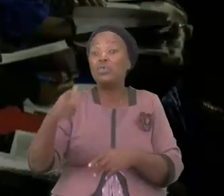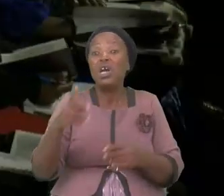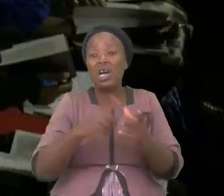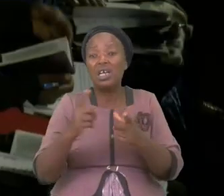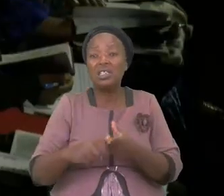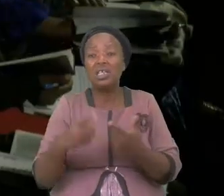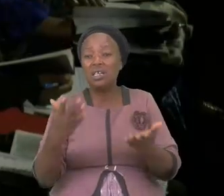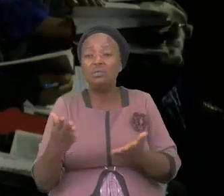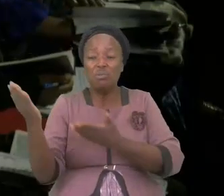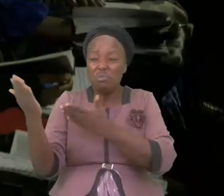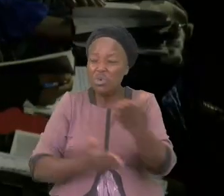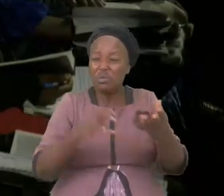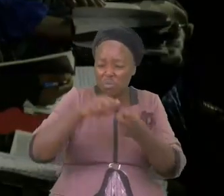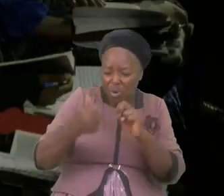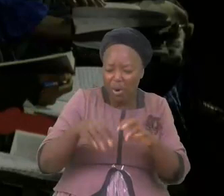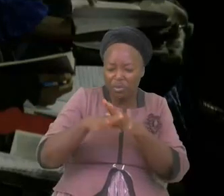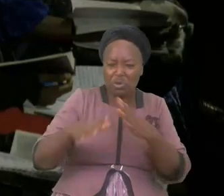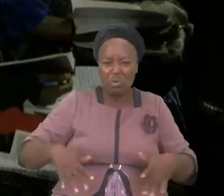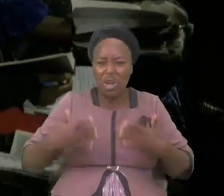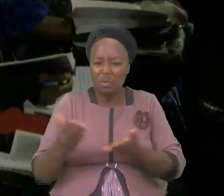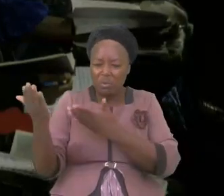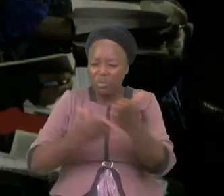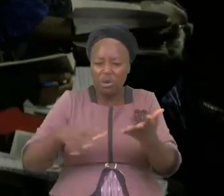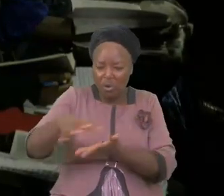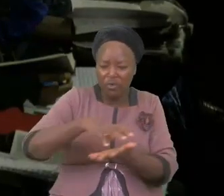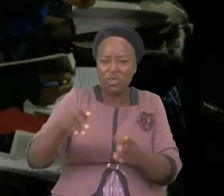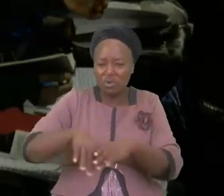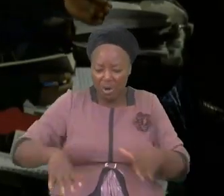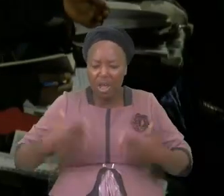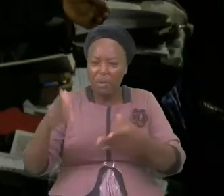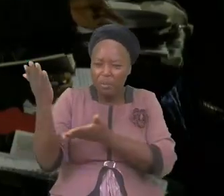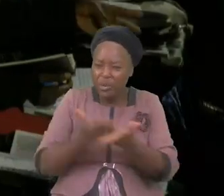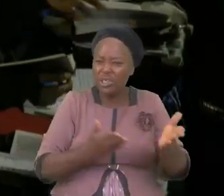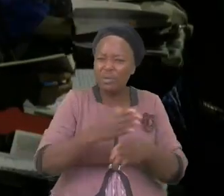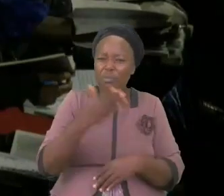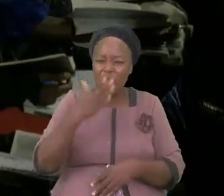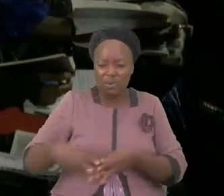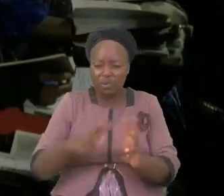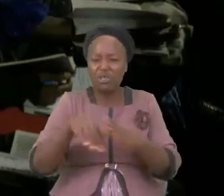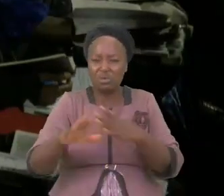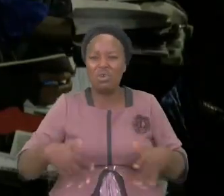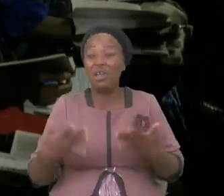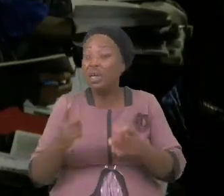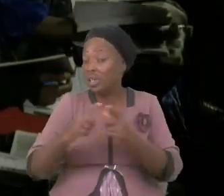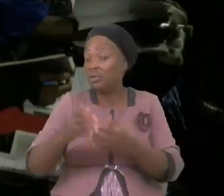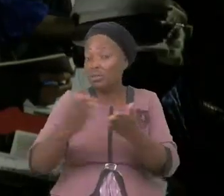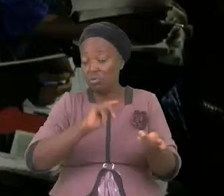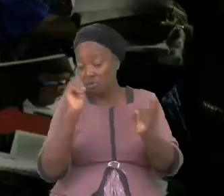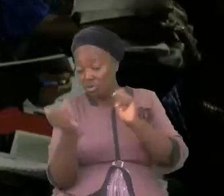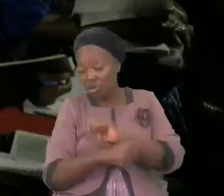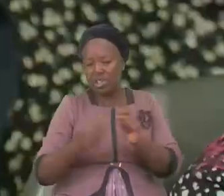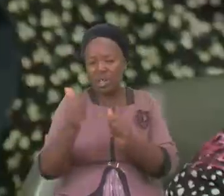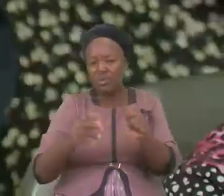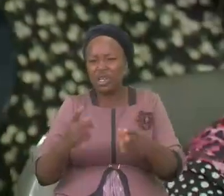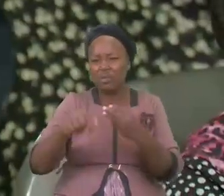depraved, defiled direction, because that is Babylon. Now, as we look at what